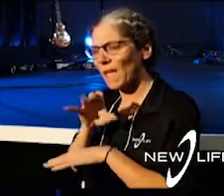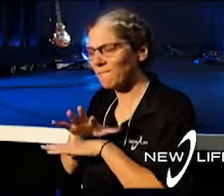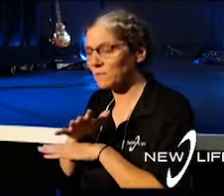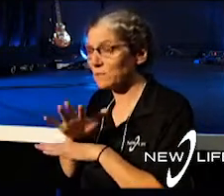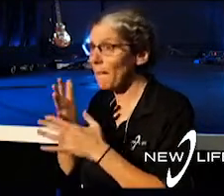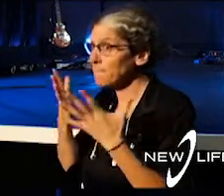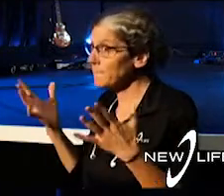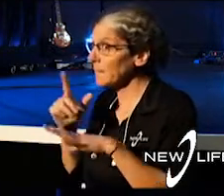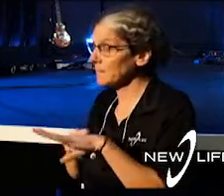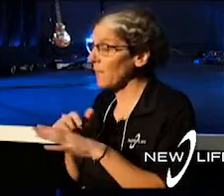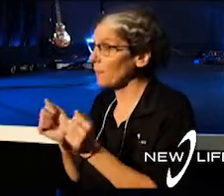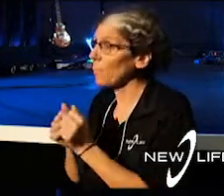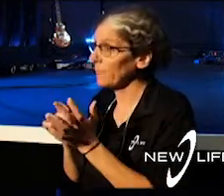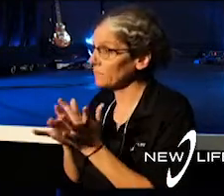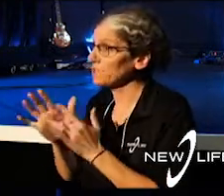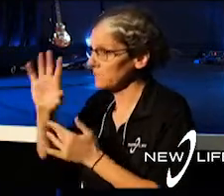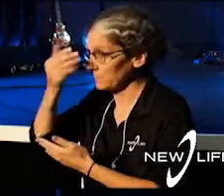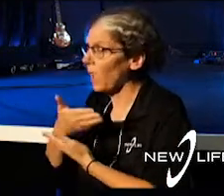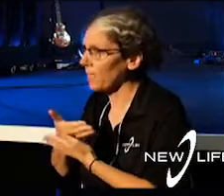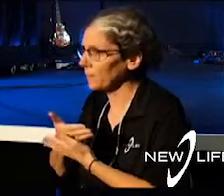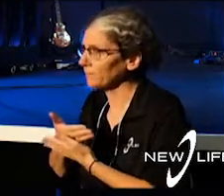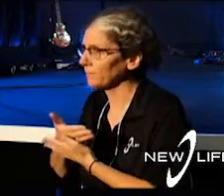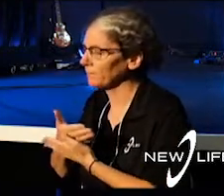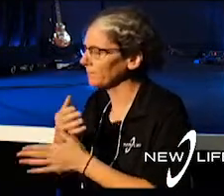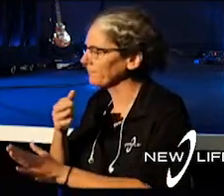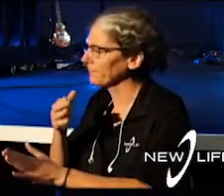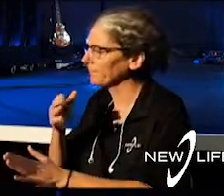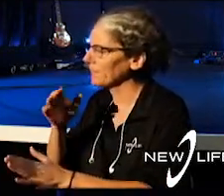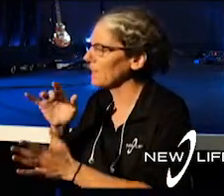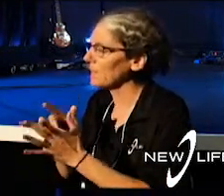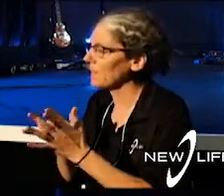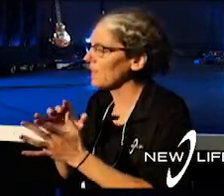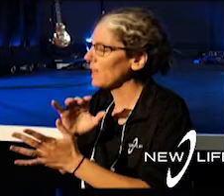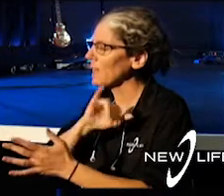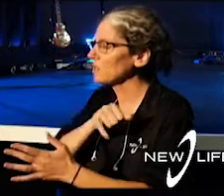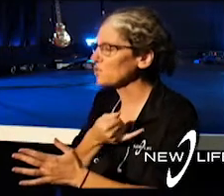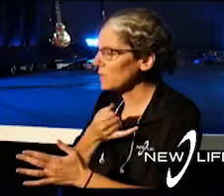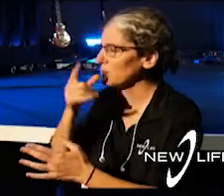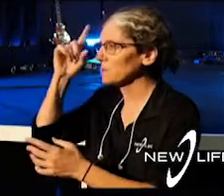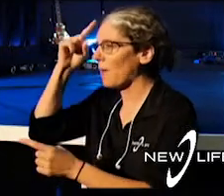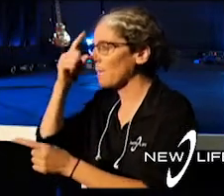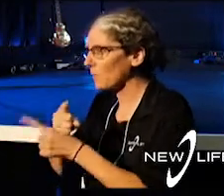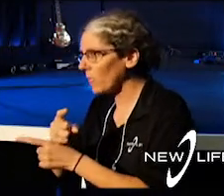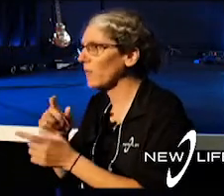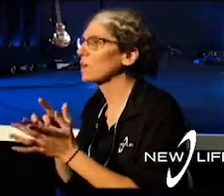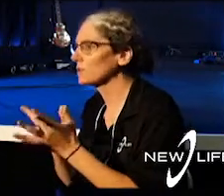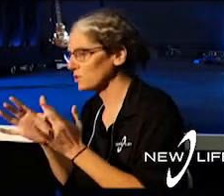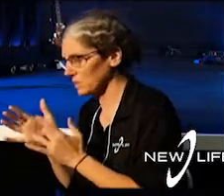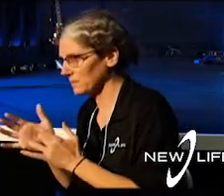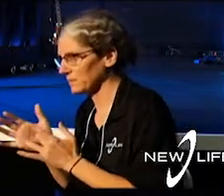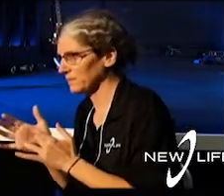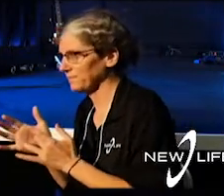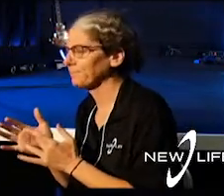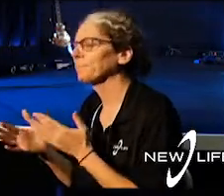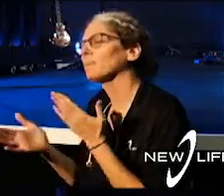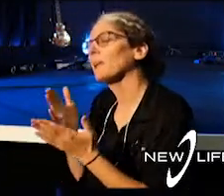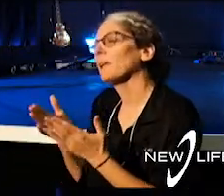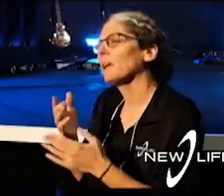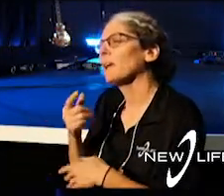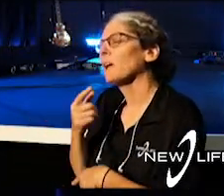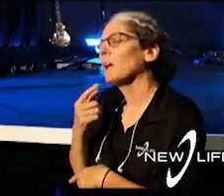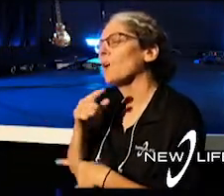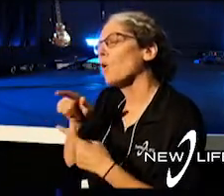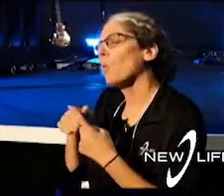and the Sermon on the Mount. And in Matthew chapter 5, Jesus said this, have you heard that it was said to those of old, you shall not